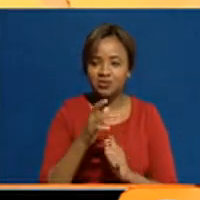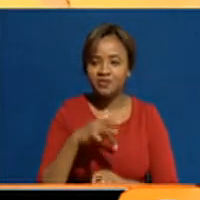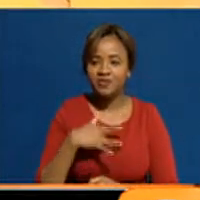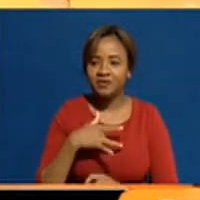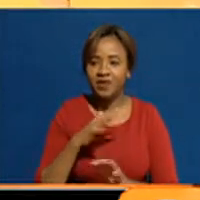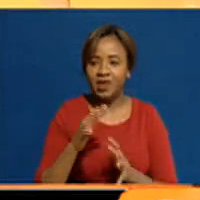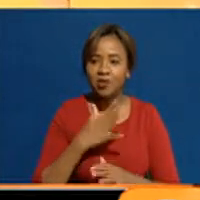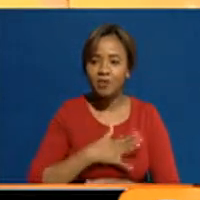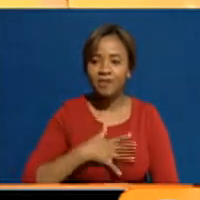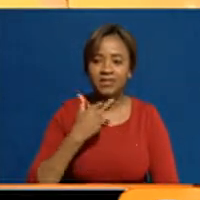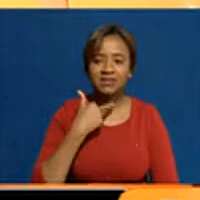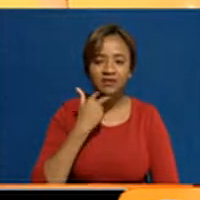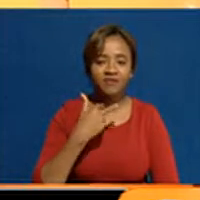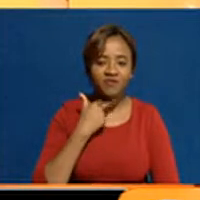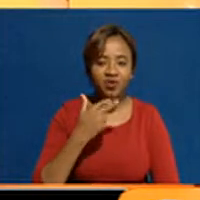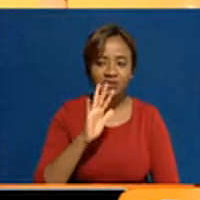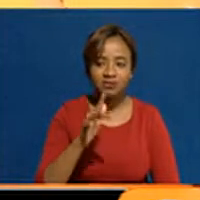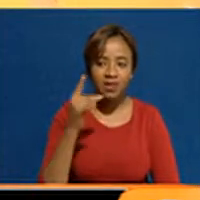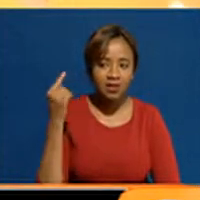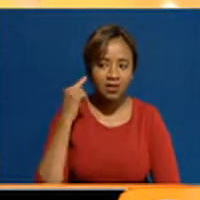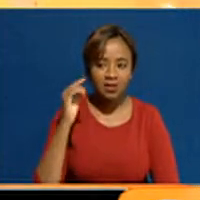Unmute yourself, Jacqueline, so we can hear you.